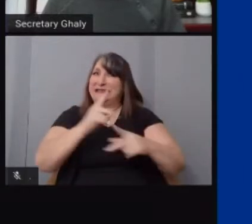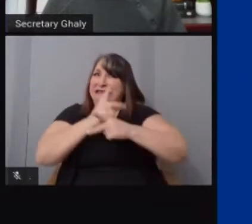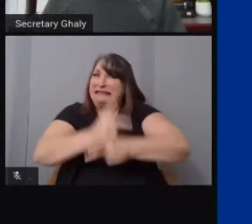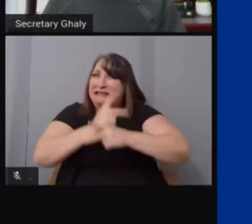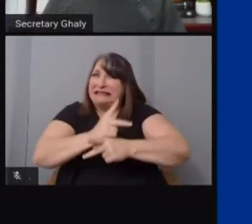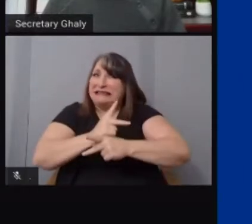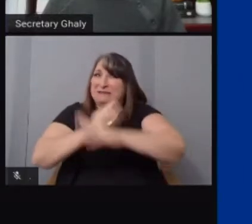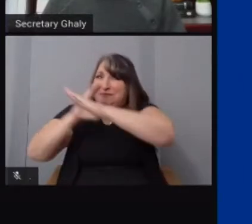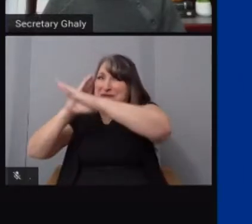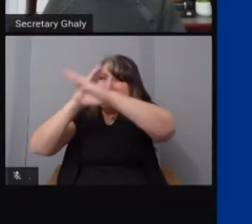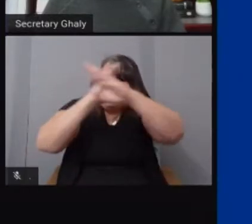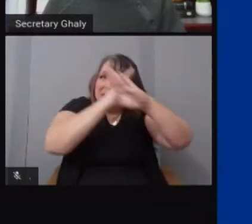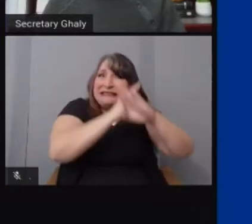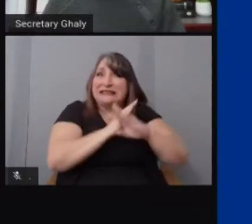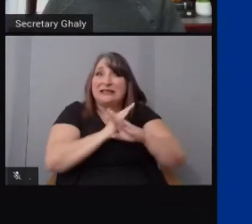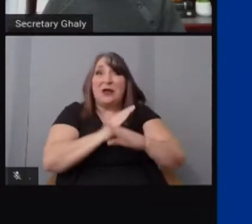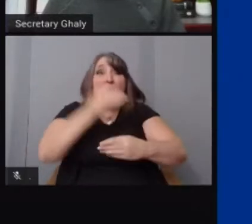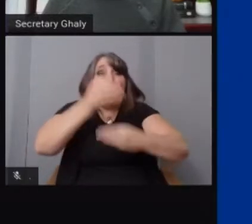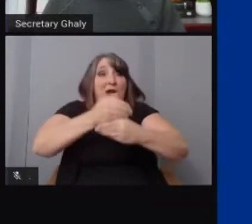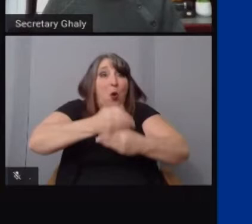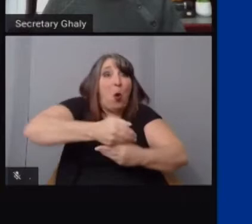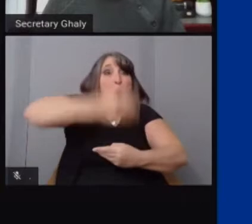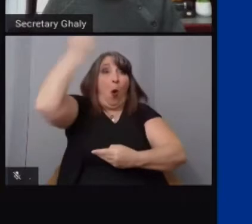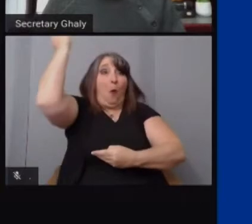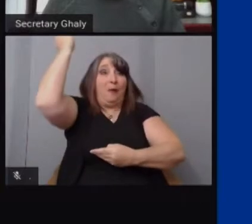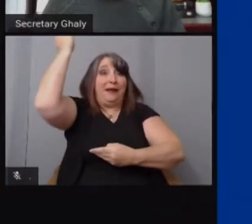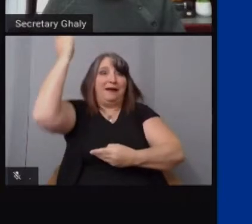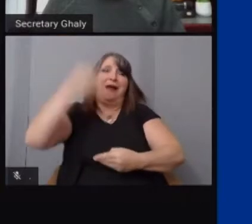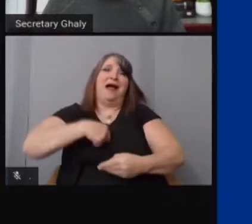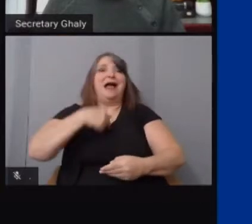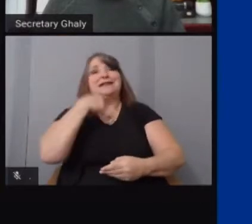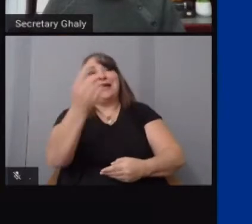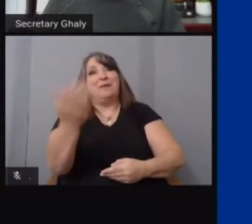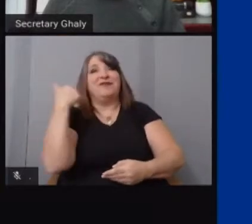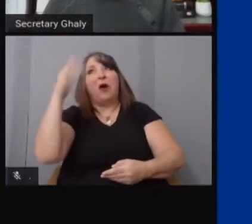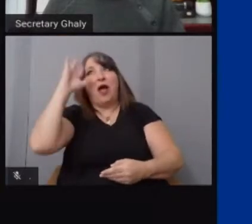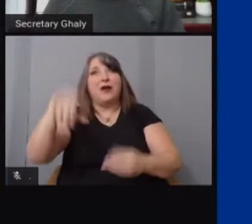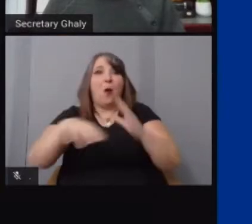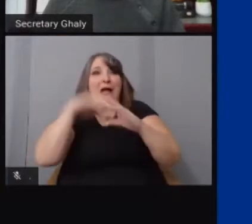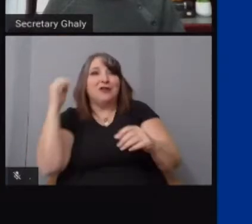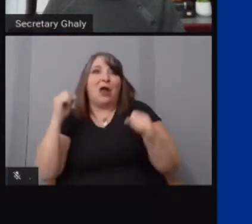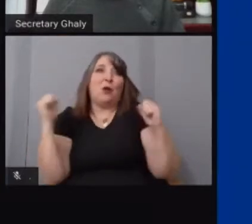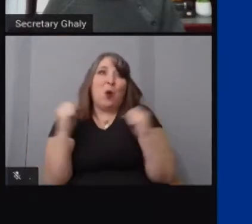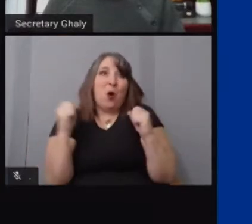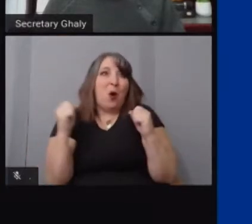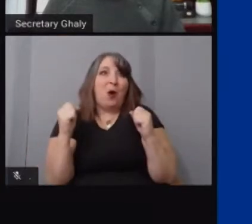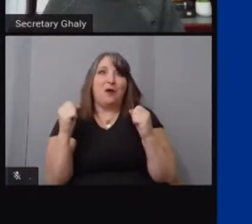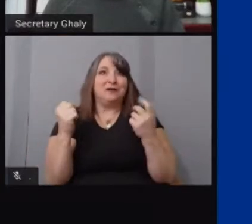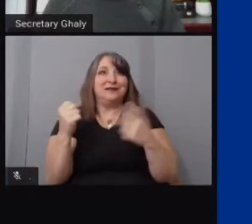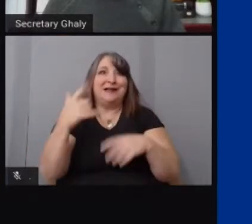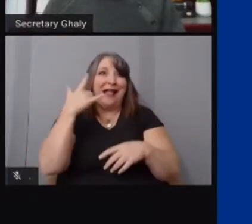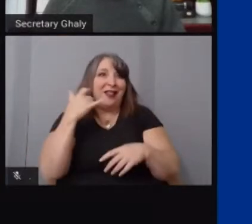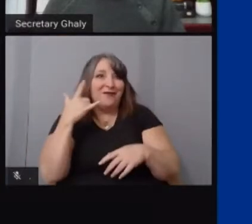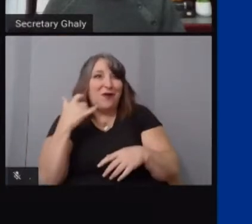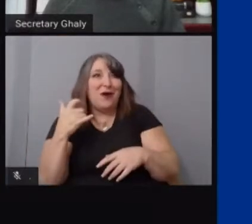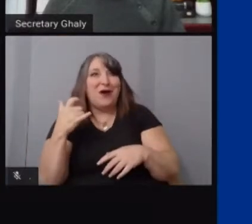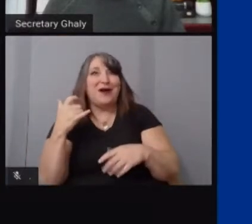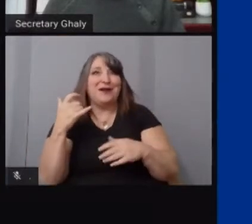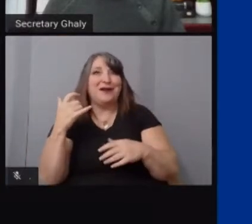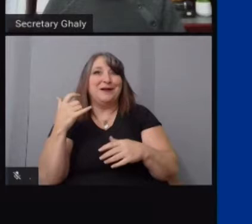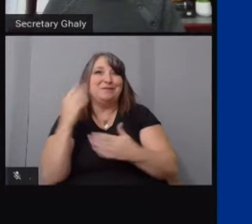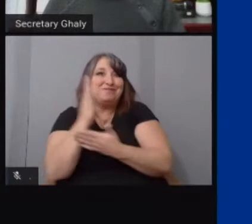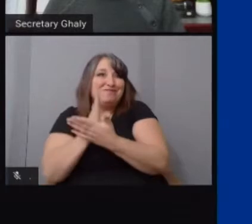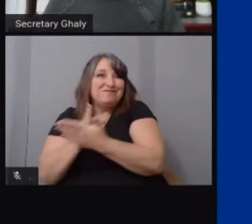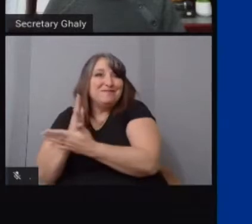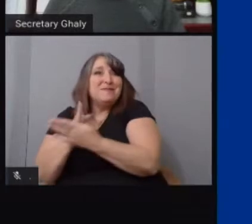gathering. Keep your windows open. I mentioned this before. I know it's cold outside in many parts of California, but